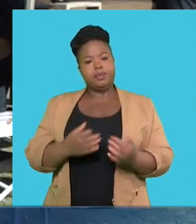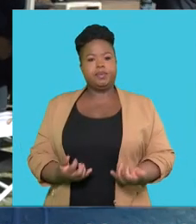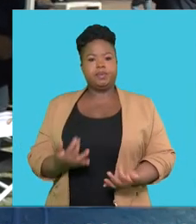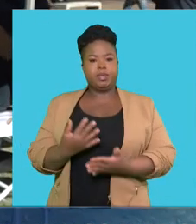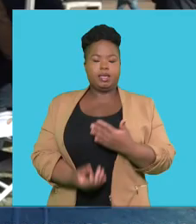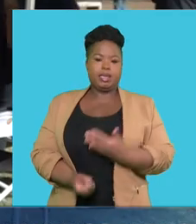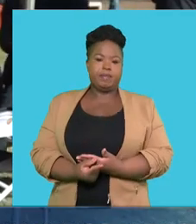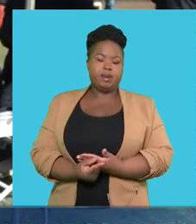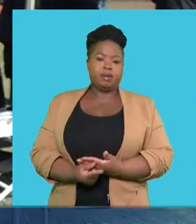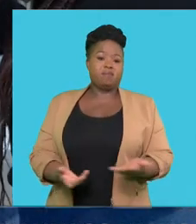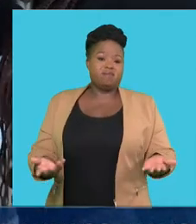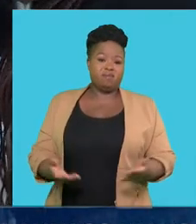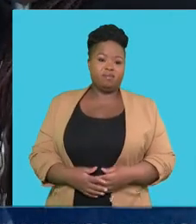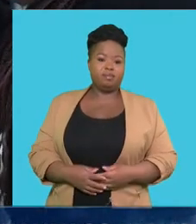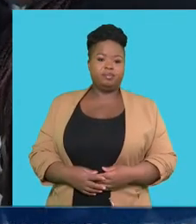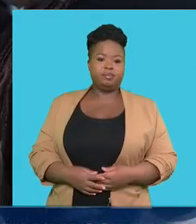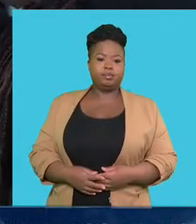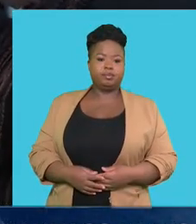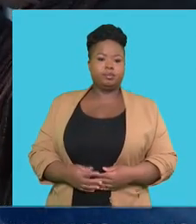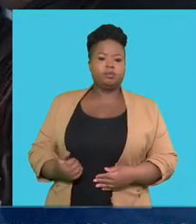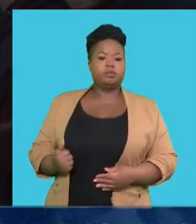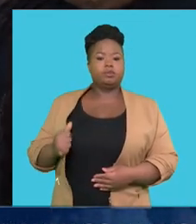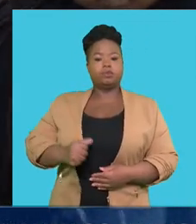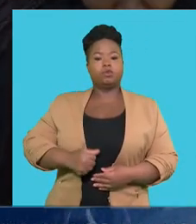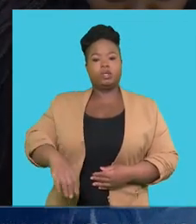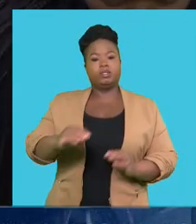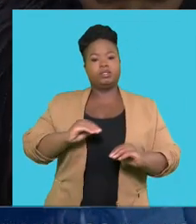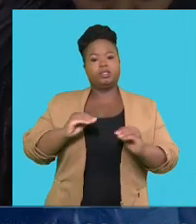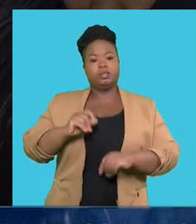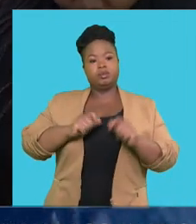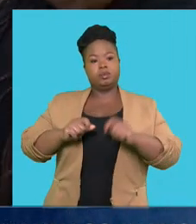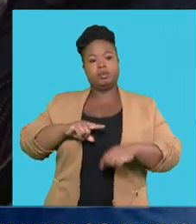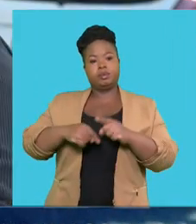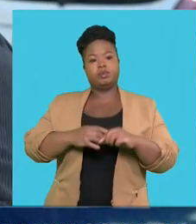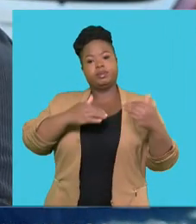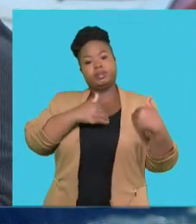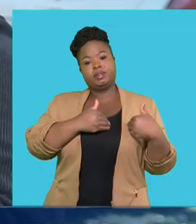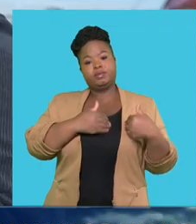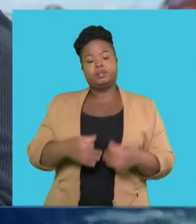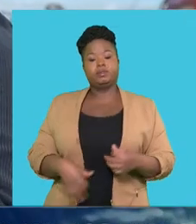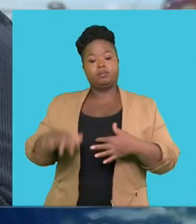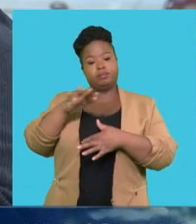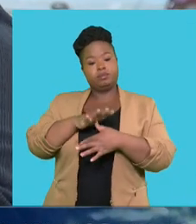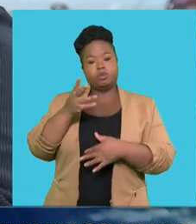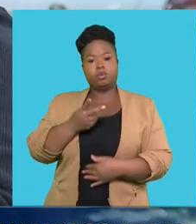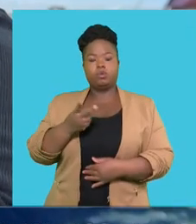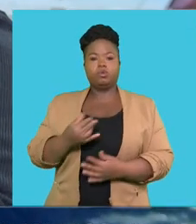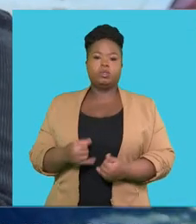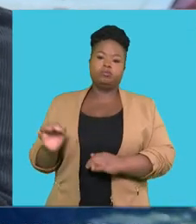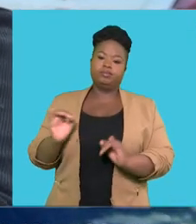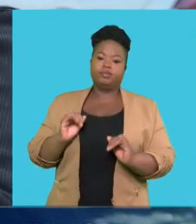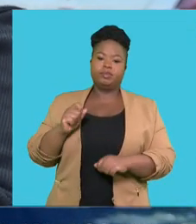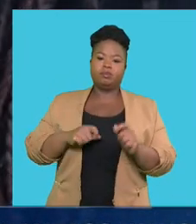from happening where they're staying. Kwintetho yokuba ukukhusela kungcono kunokunyanga eliphulo likwagxile